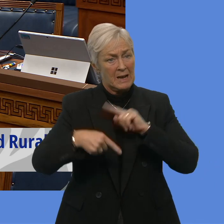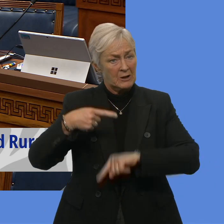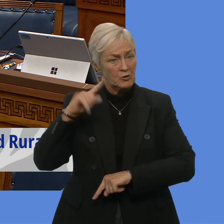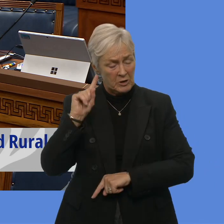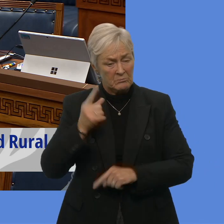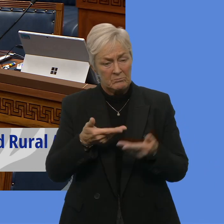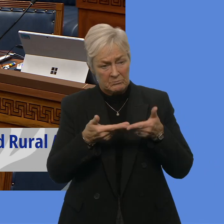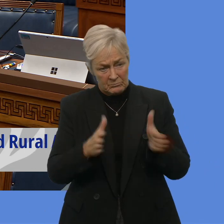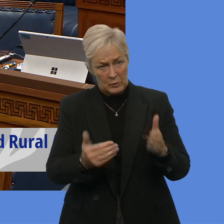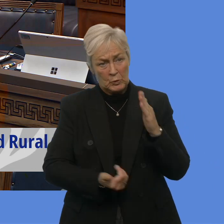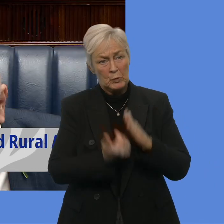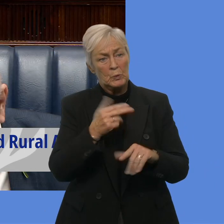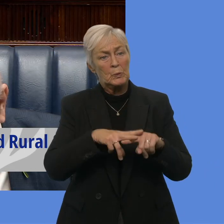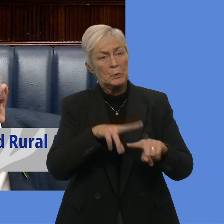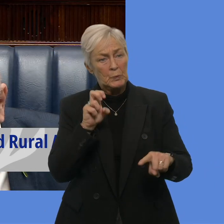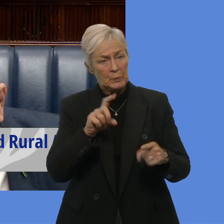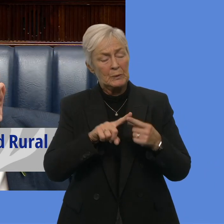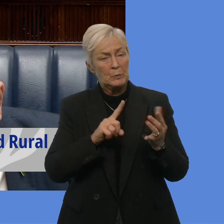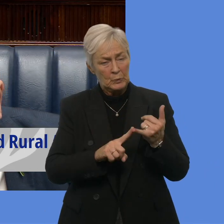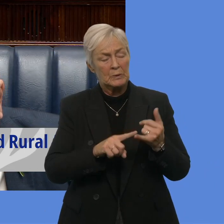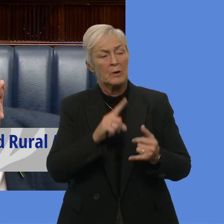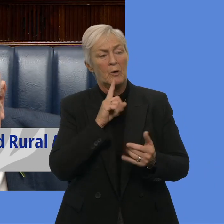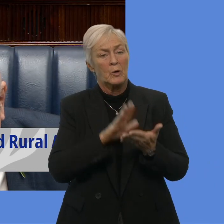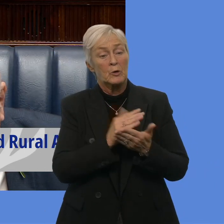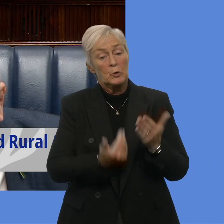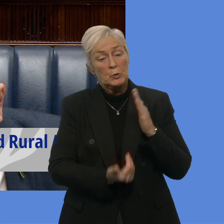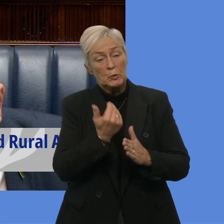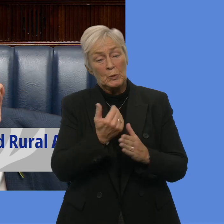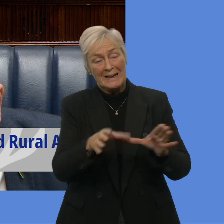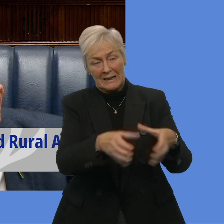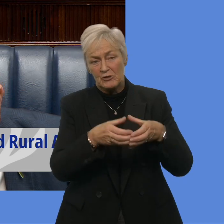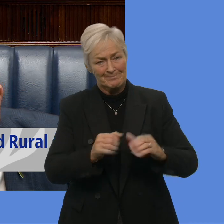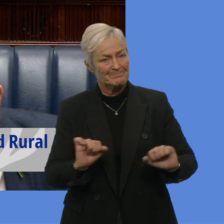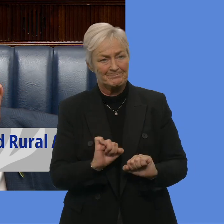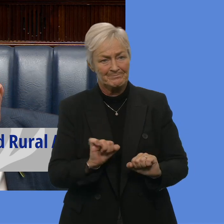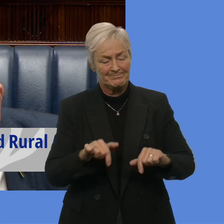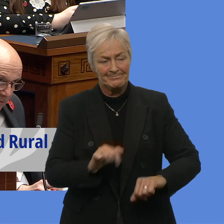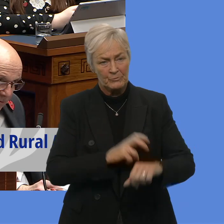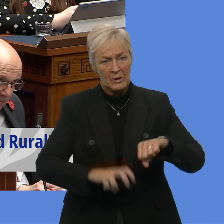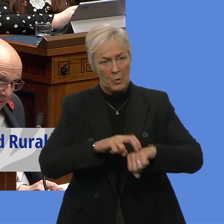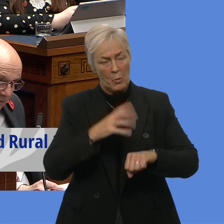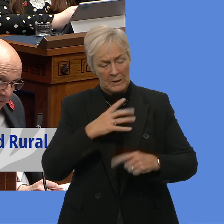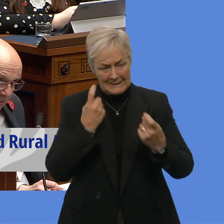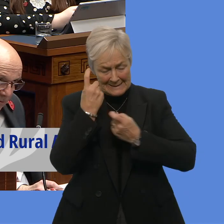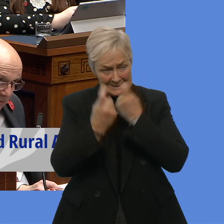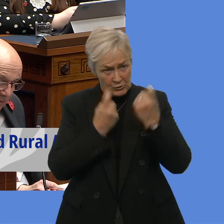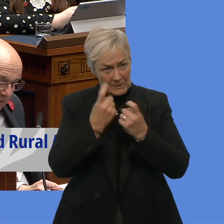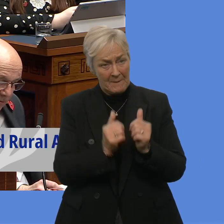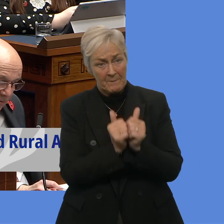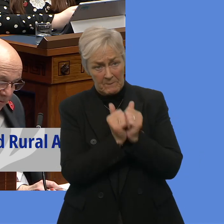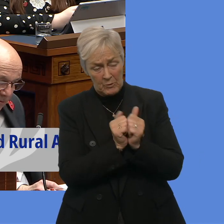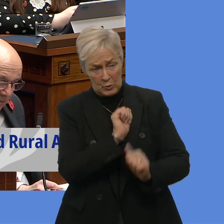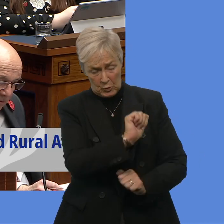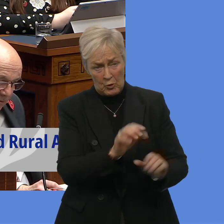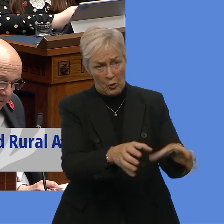emerged post the EU exit, and we still don't have an independent environmental protection agency in Northern Ireland, and that's something we want to consider. But I value the Office of